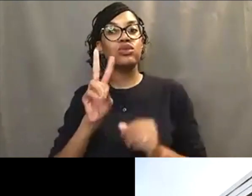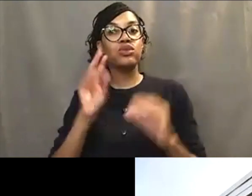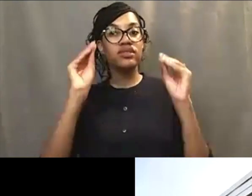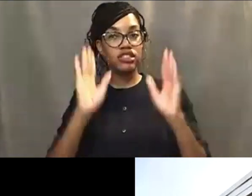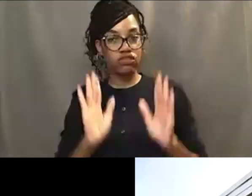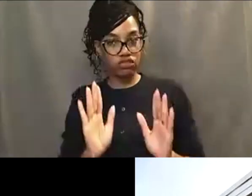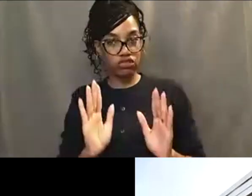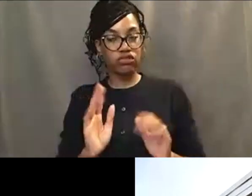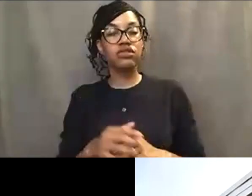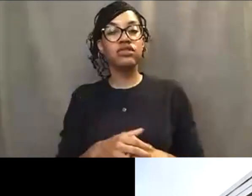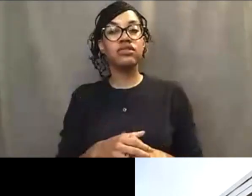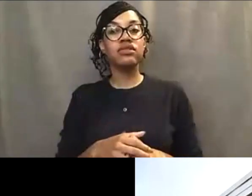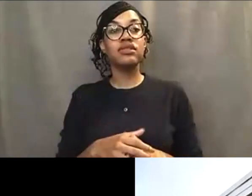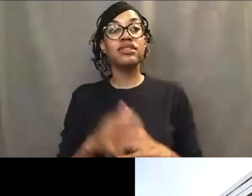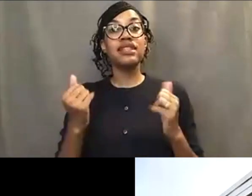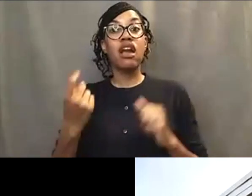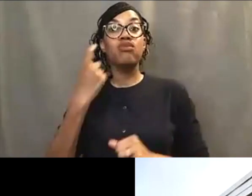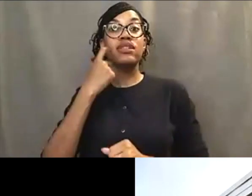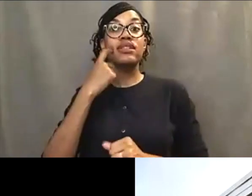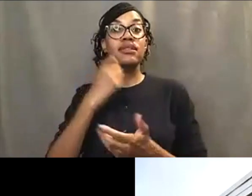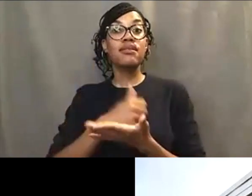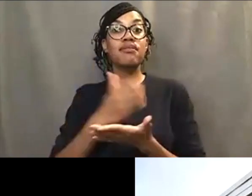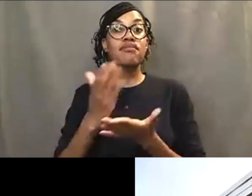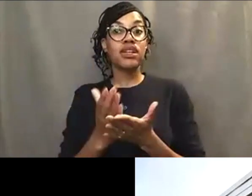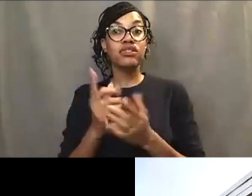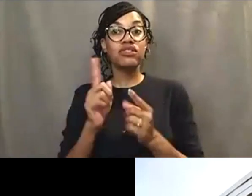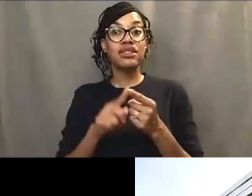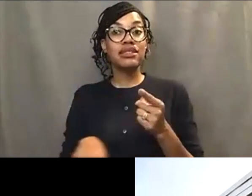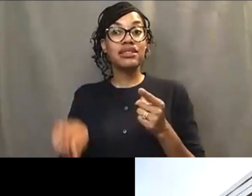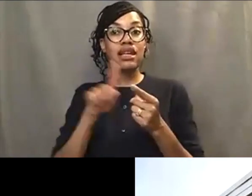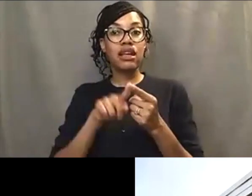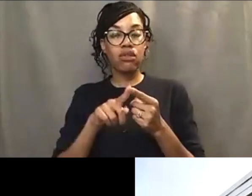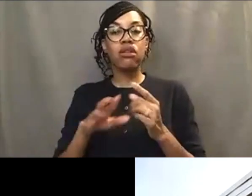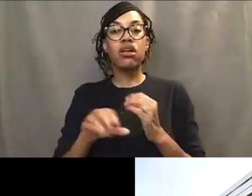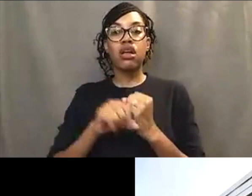budget cycle, to all the high schools in the district.